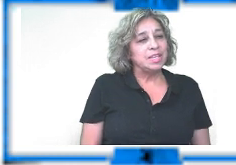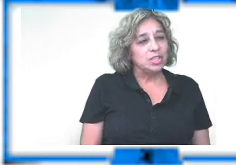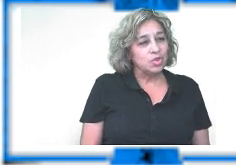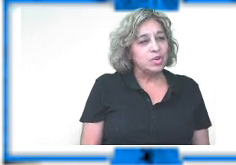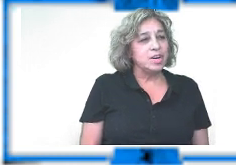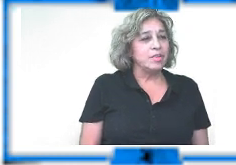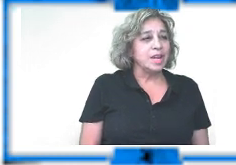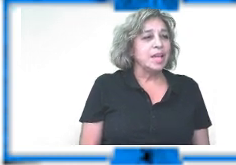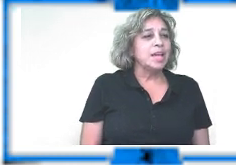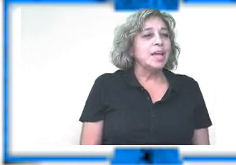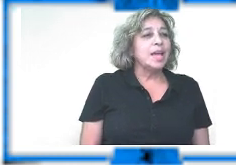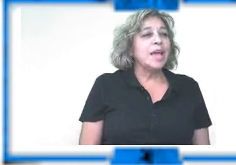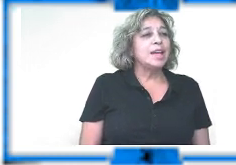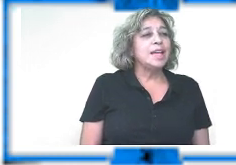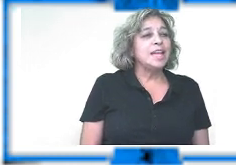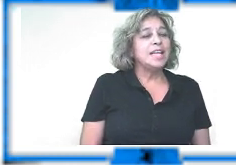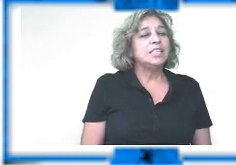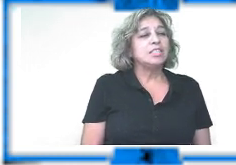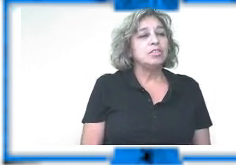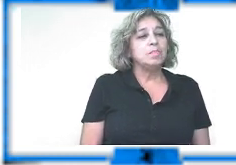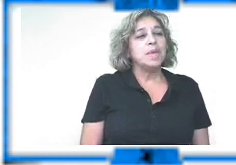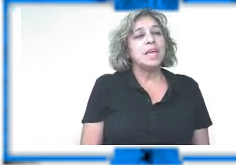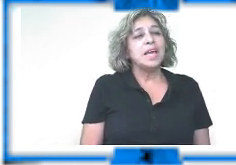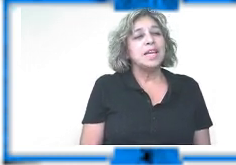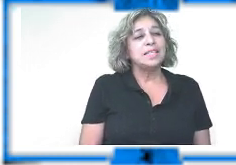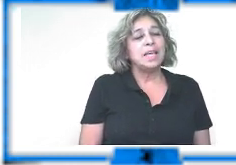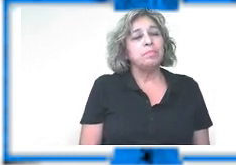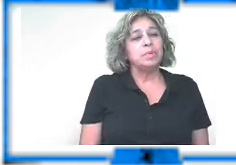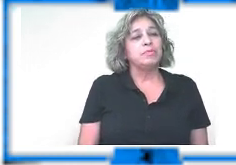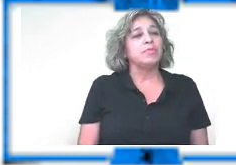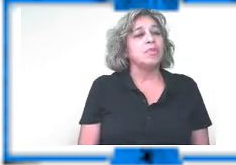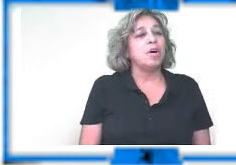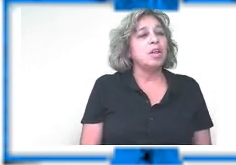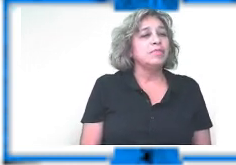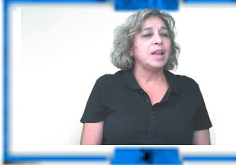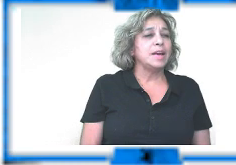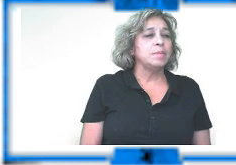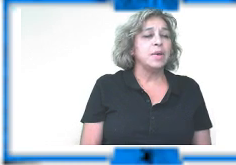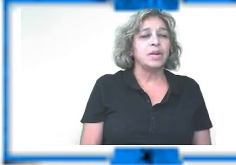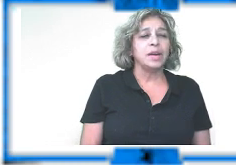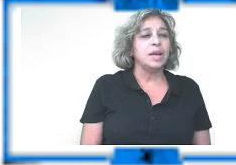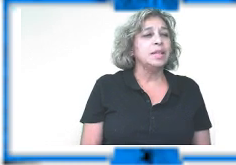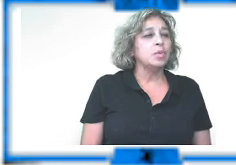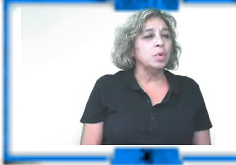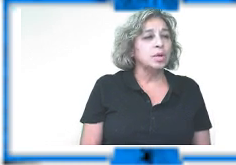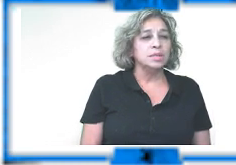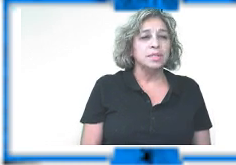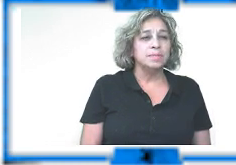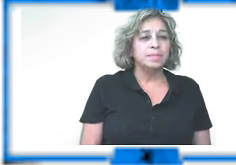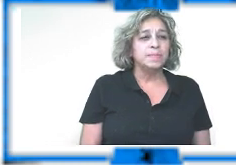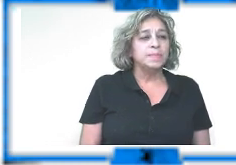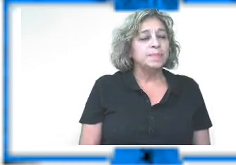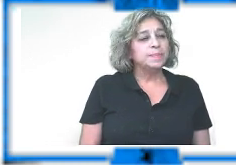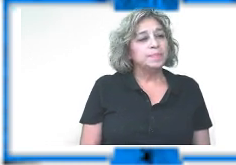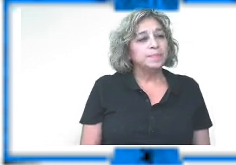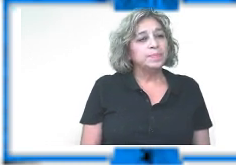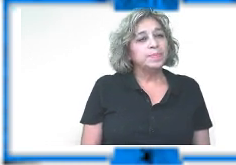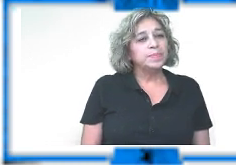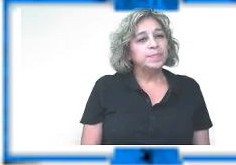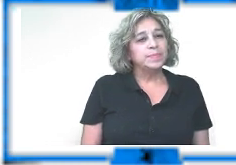something extraordinary. And he needs to be an example for all of Latin America and the world.